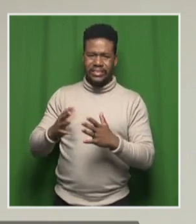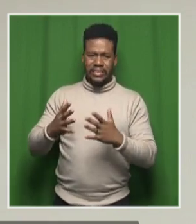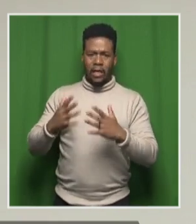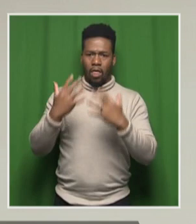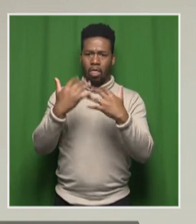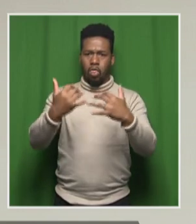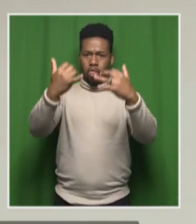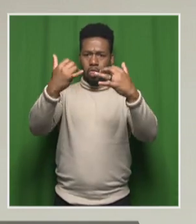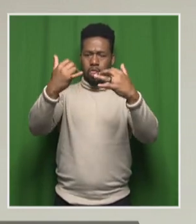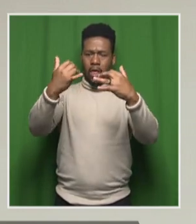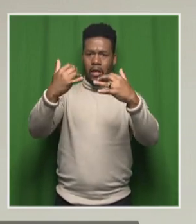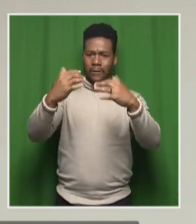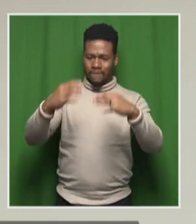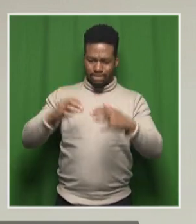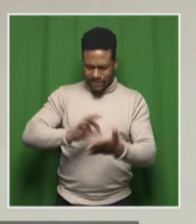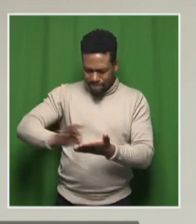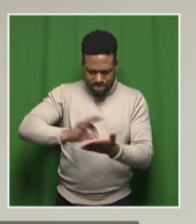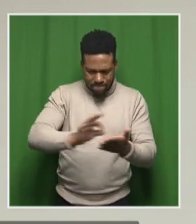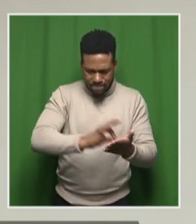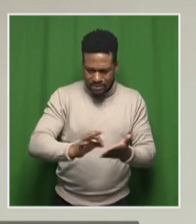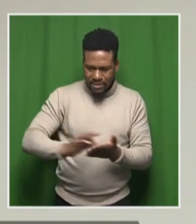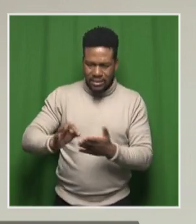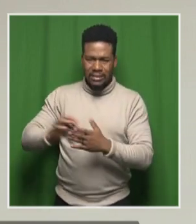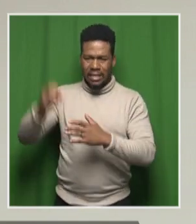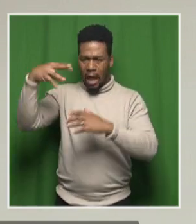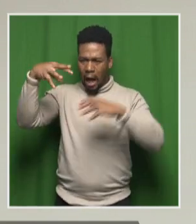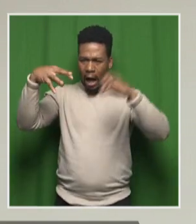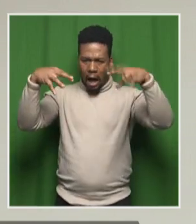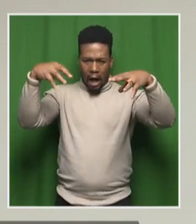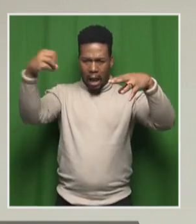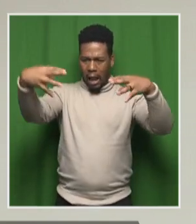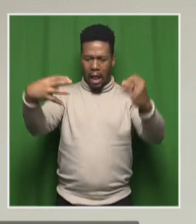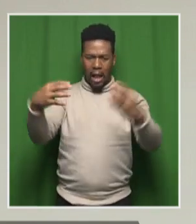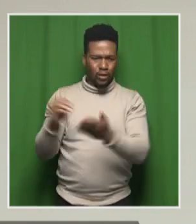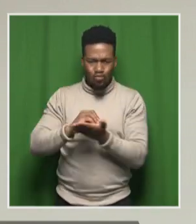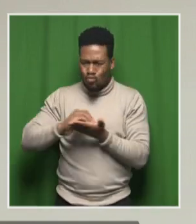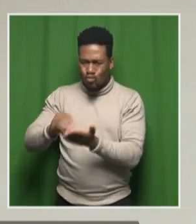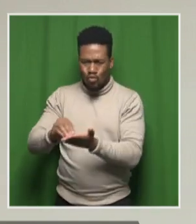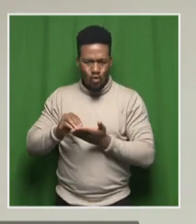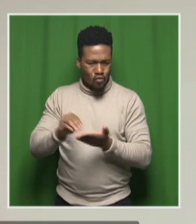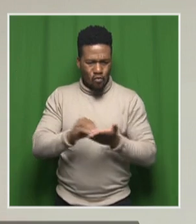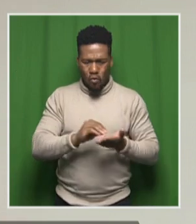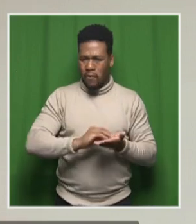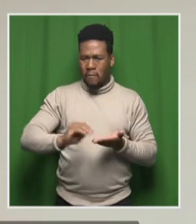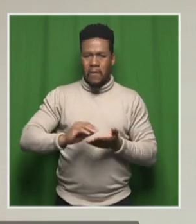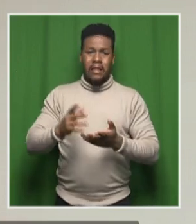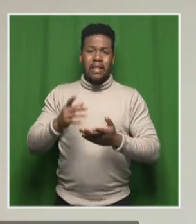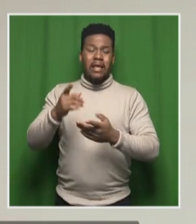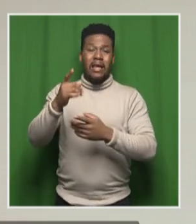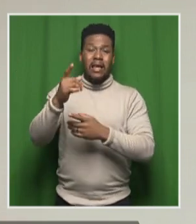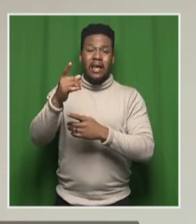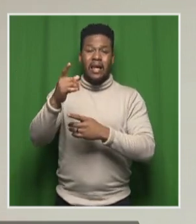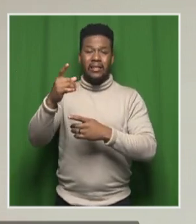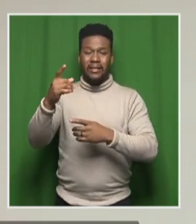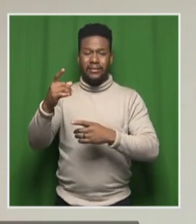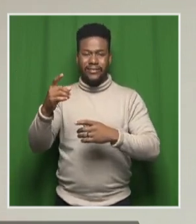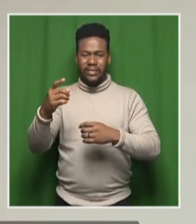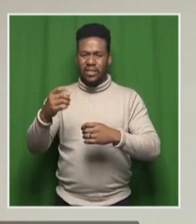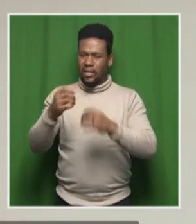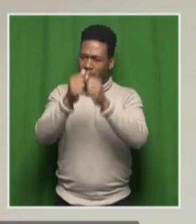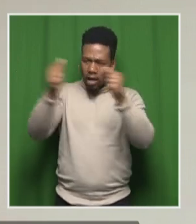down all the lights, all the sound equipment. We took out all the chairs. We took off curtains. We did as much